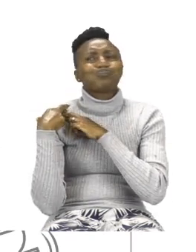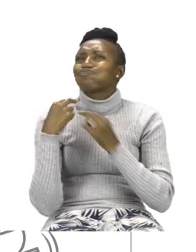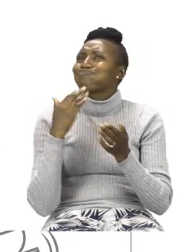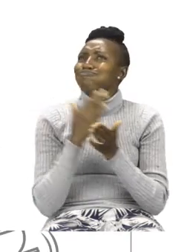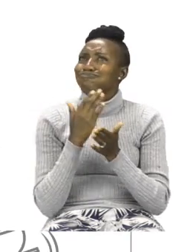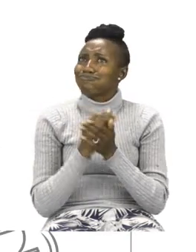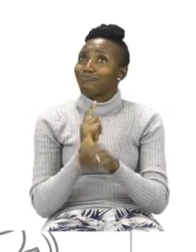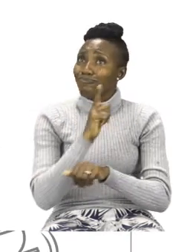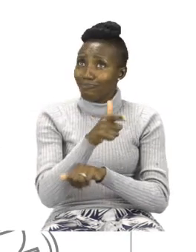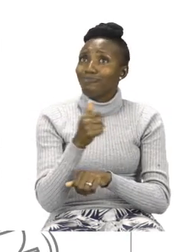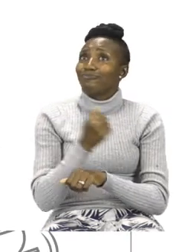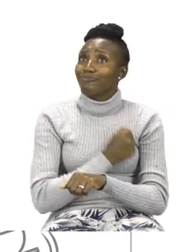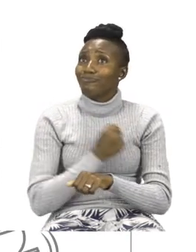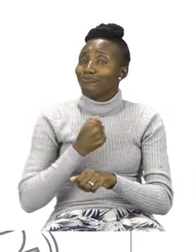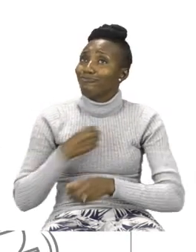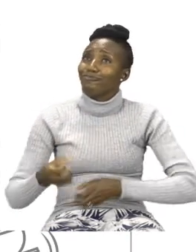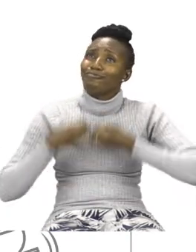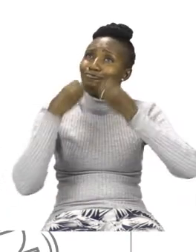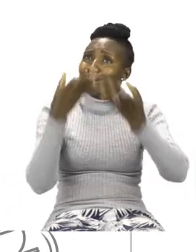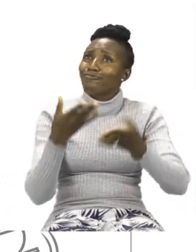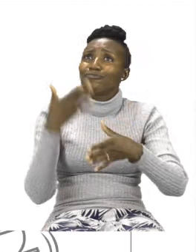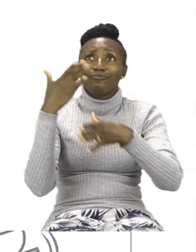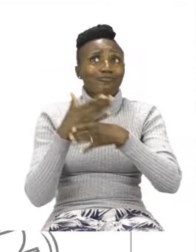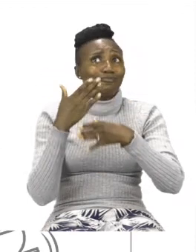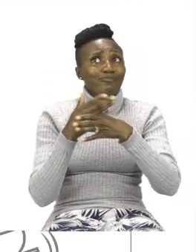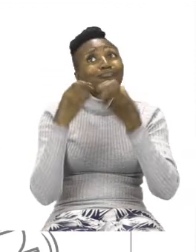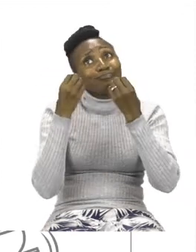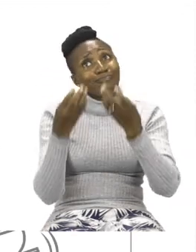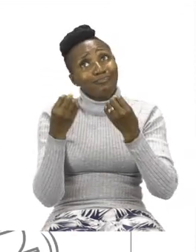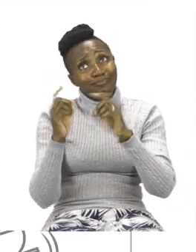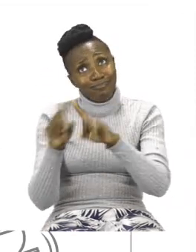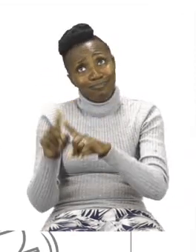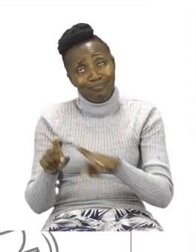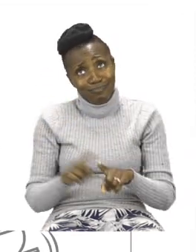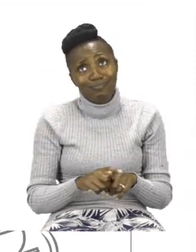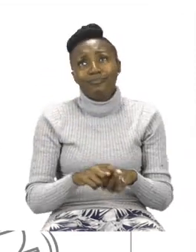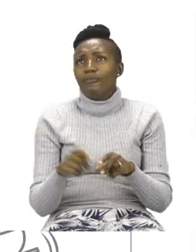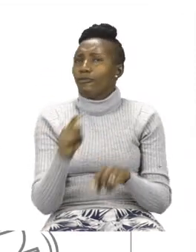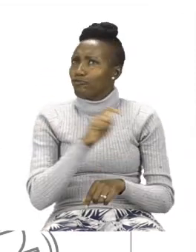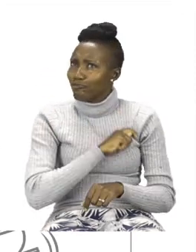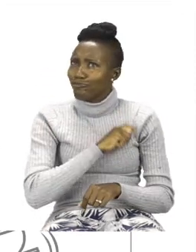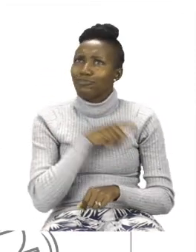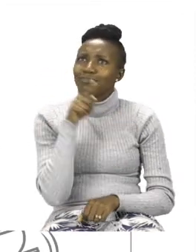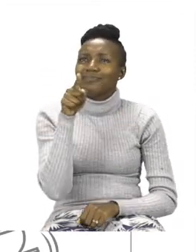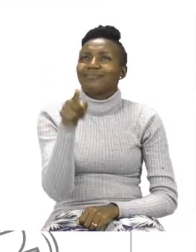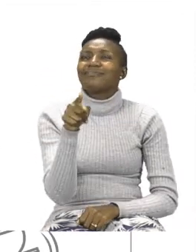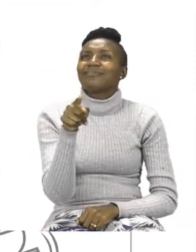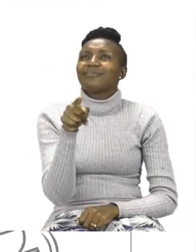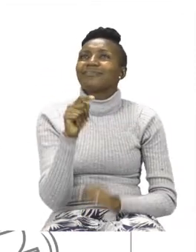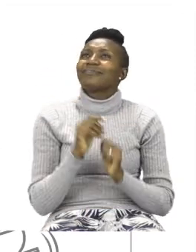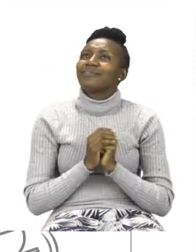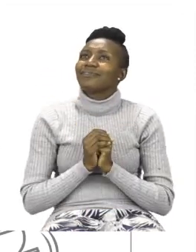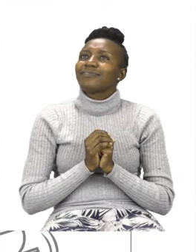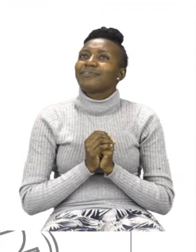more duties and chores and trust you more with everything around the house. So make sure that when you do